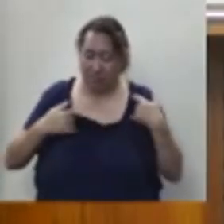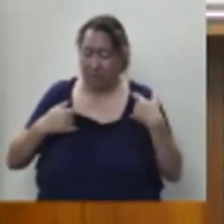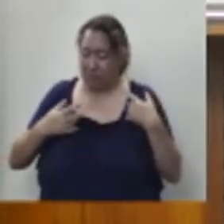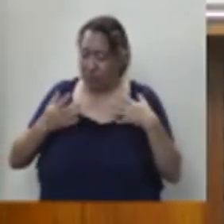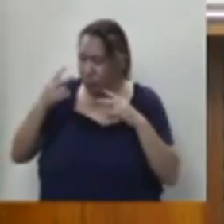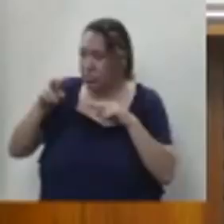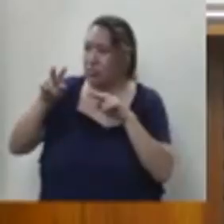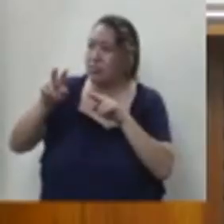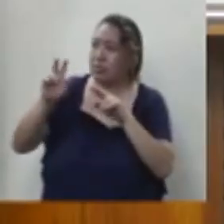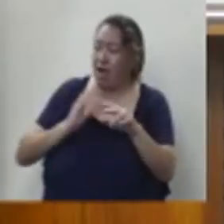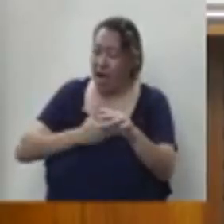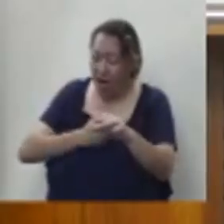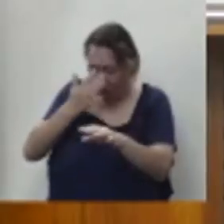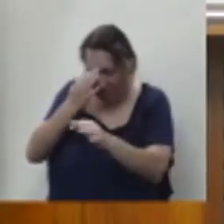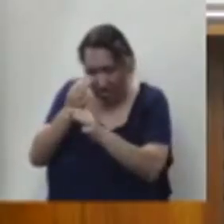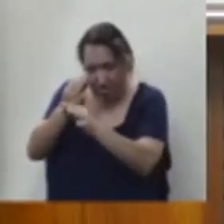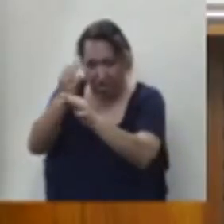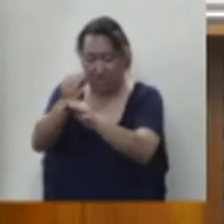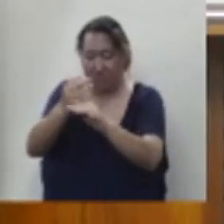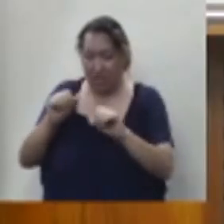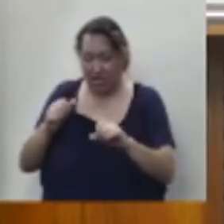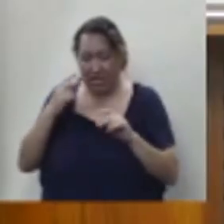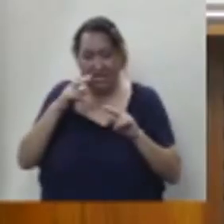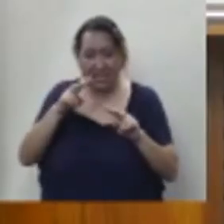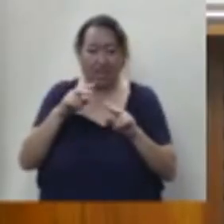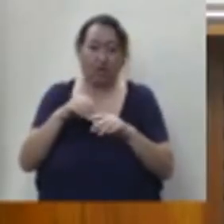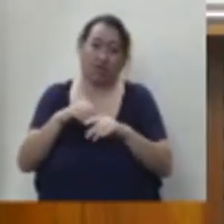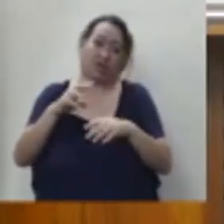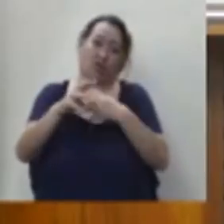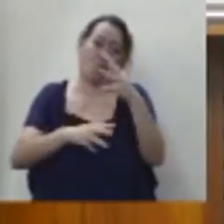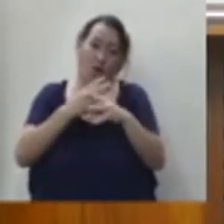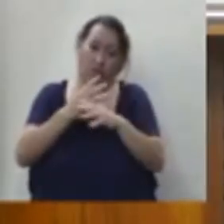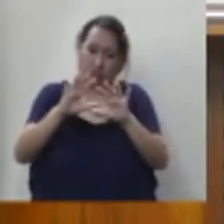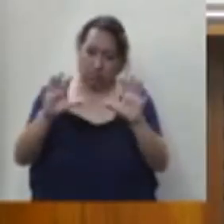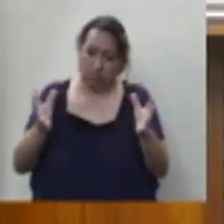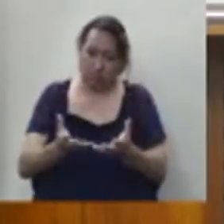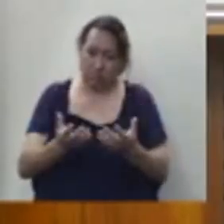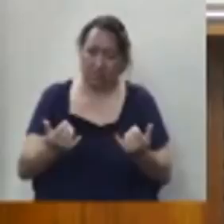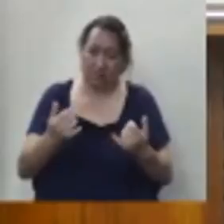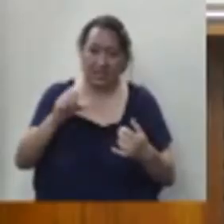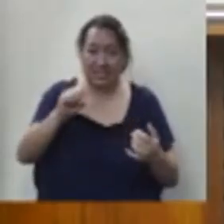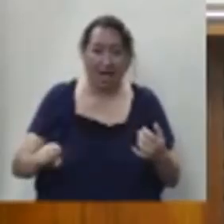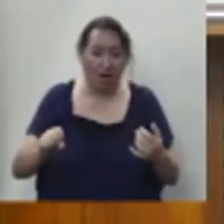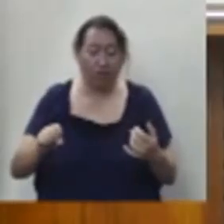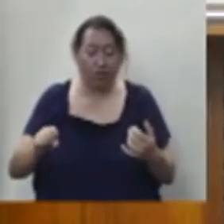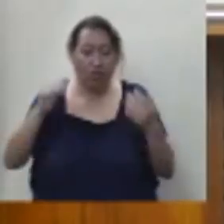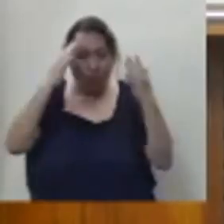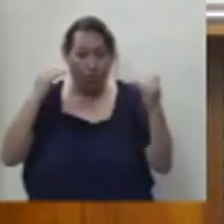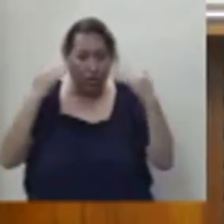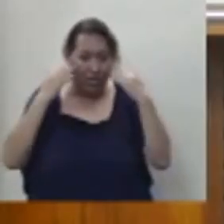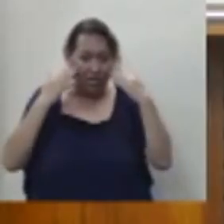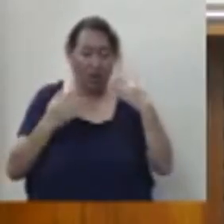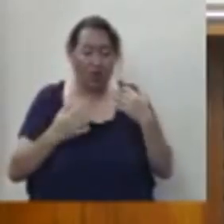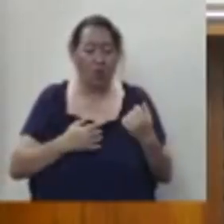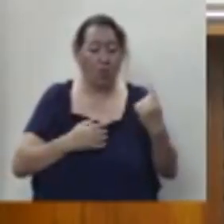can be seen throughout the world, most notably in a South Korean church where one woman spread COVID-19 to